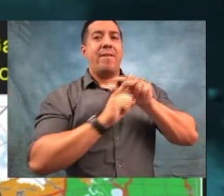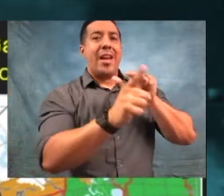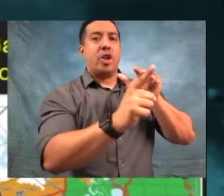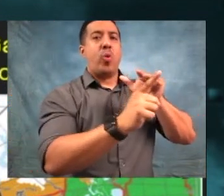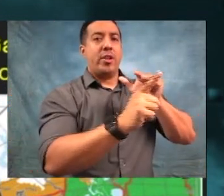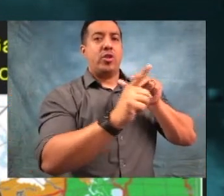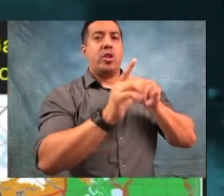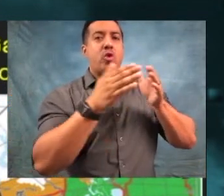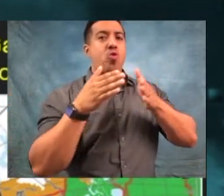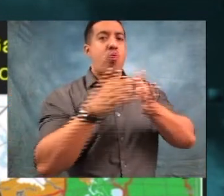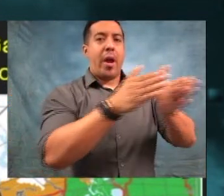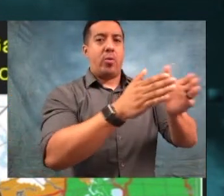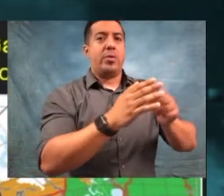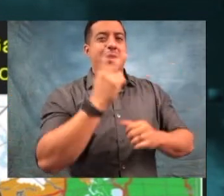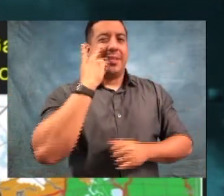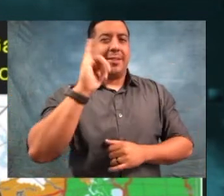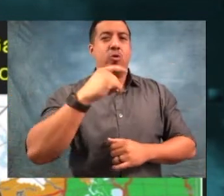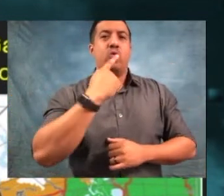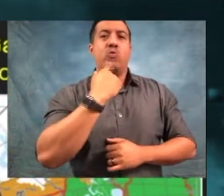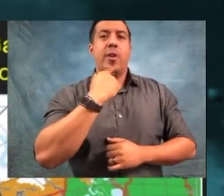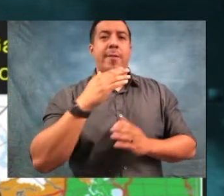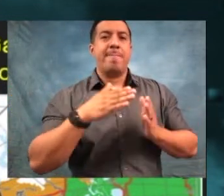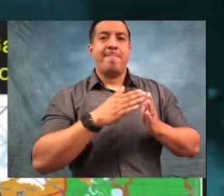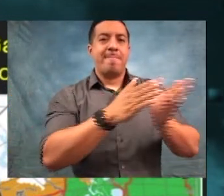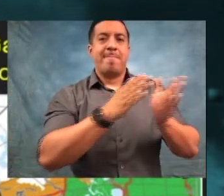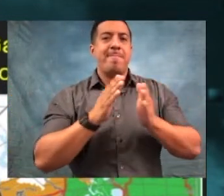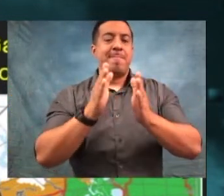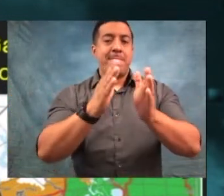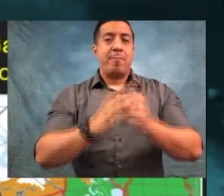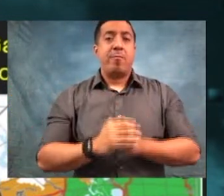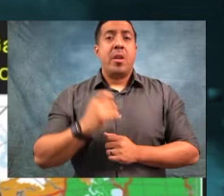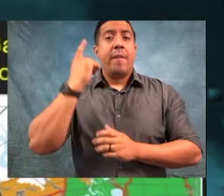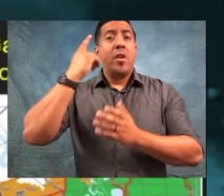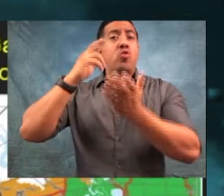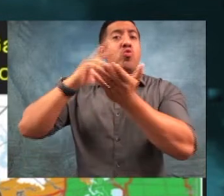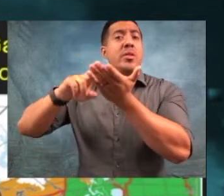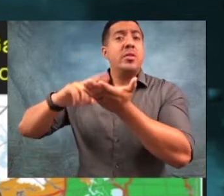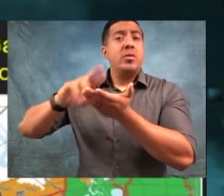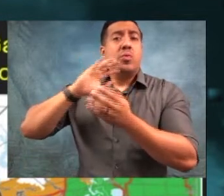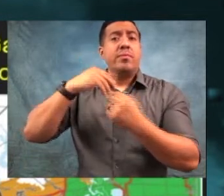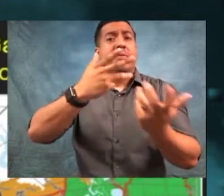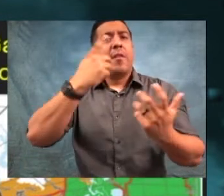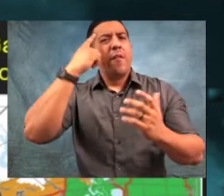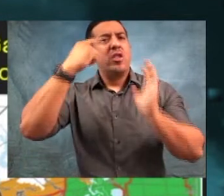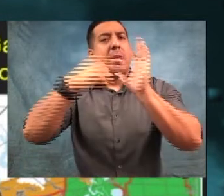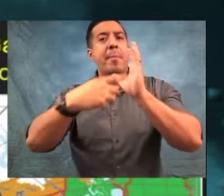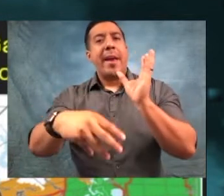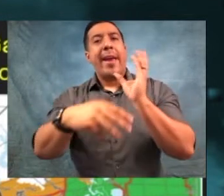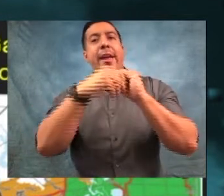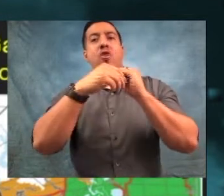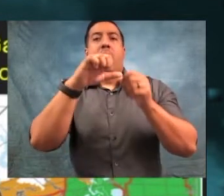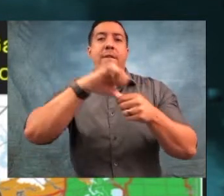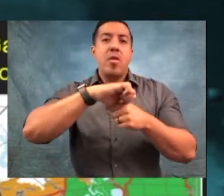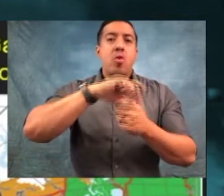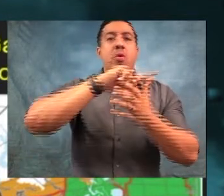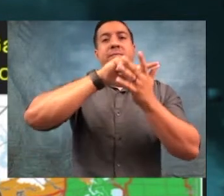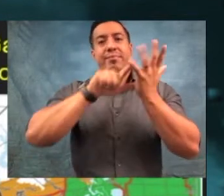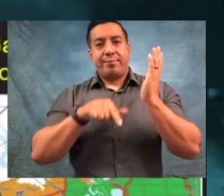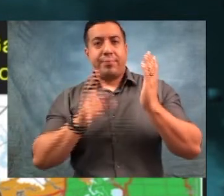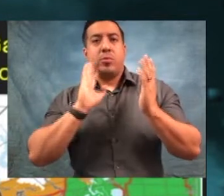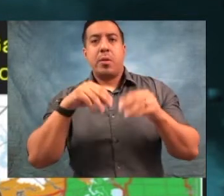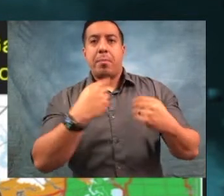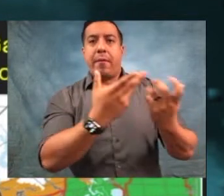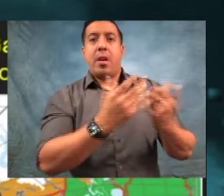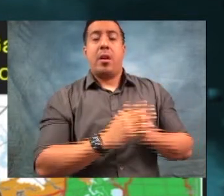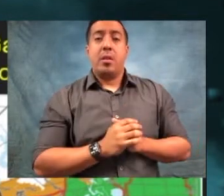evacuation routes. And along those routes, resources will be provided like extra fuel and other things.